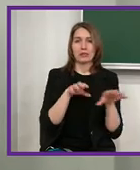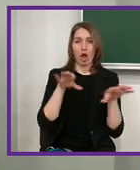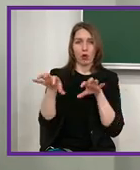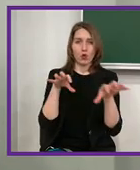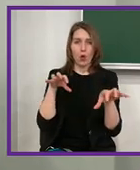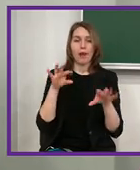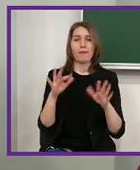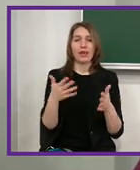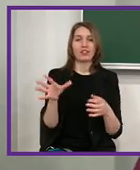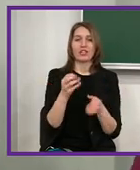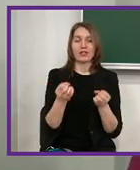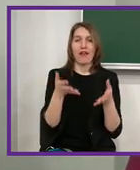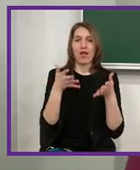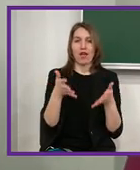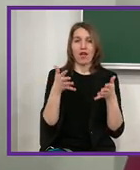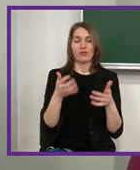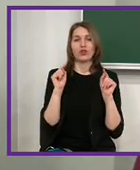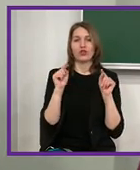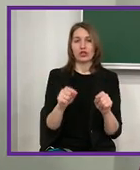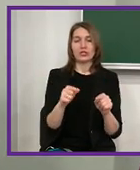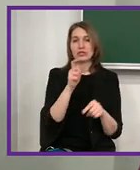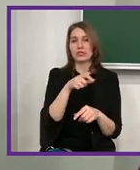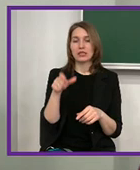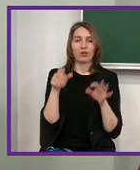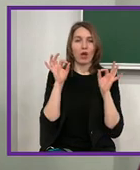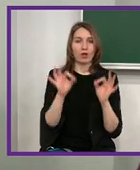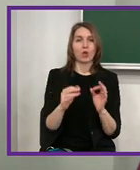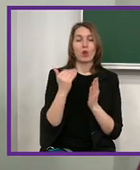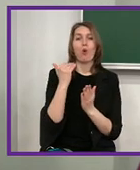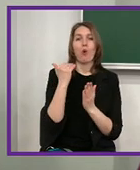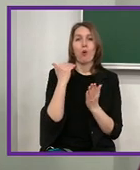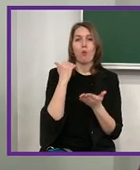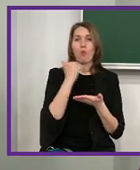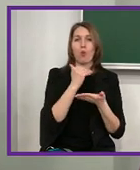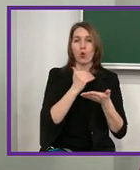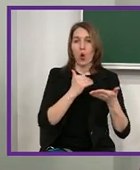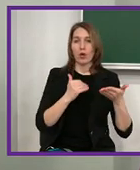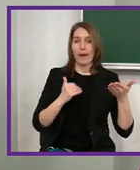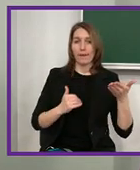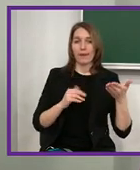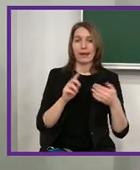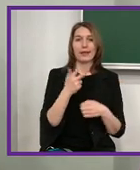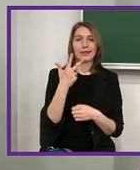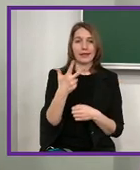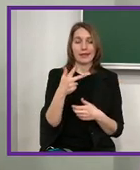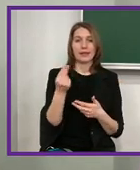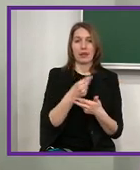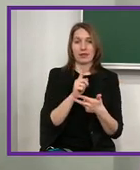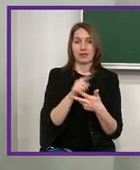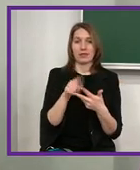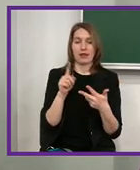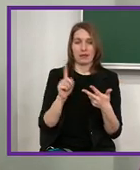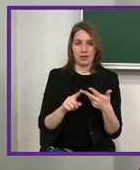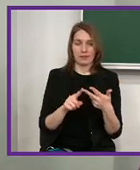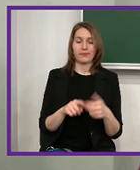three features that are based on policy, process, and people. The three are clear communication